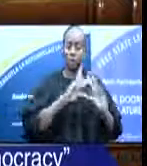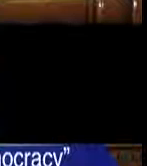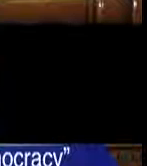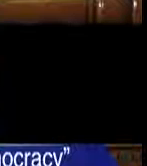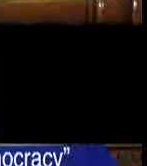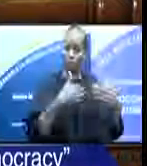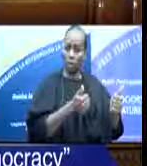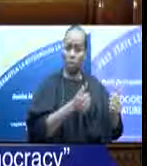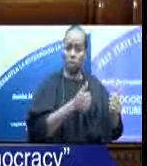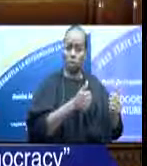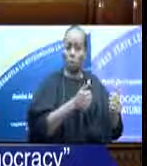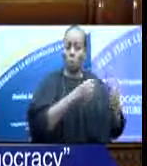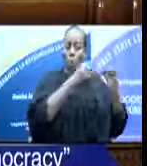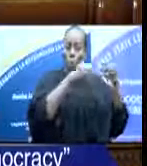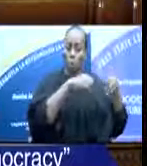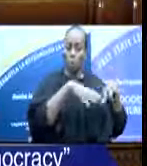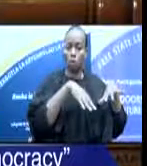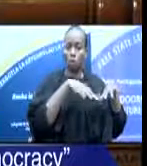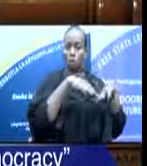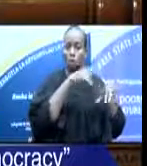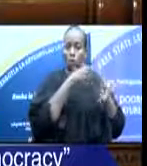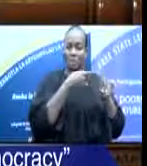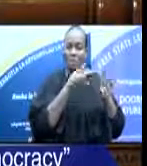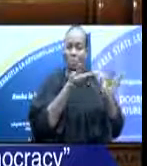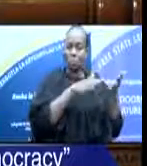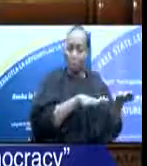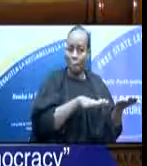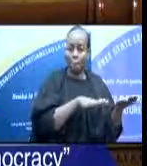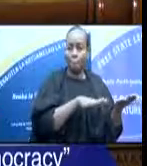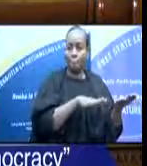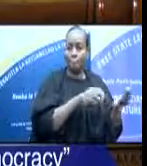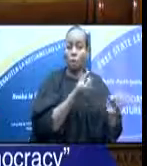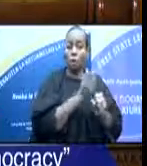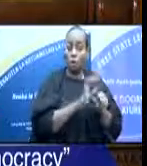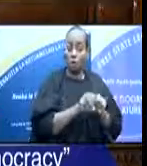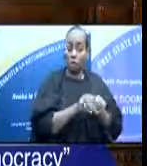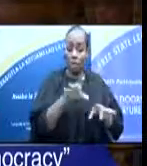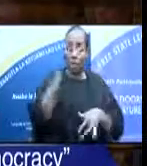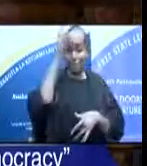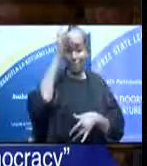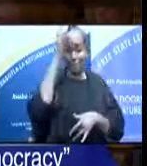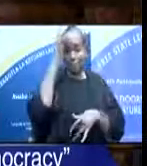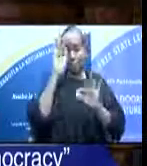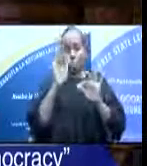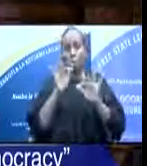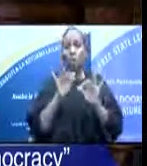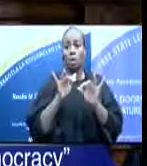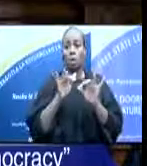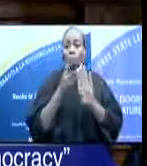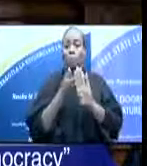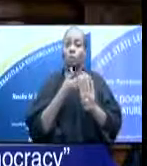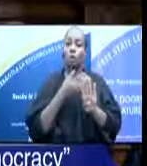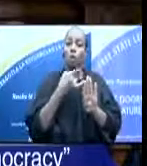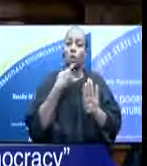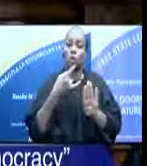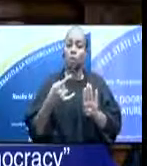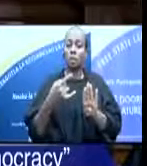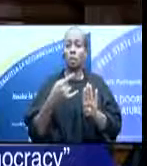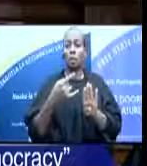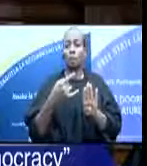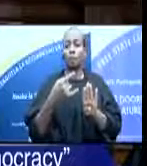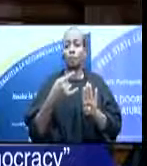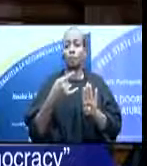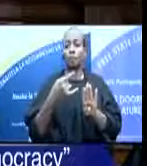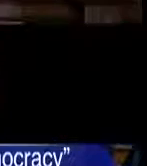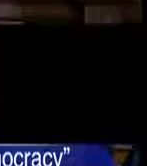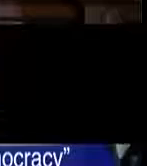who lost a special someone to COVID-19 pandemic. This prayer includes those who have spoken a word of kindness